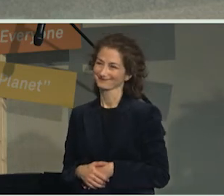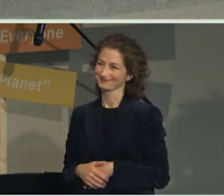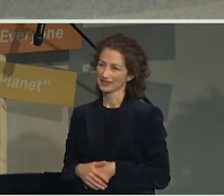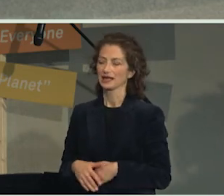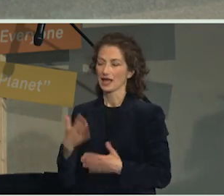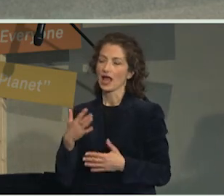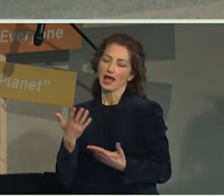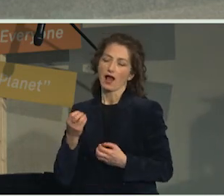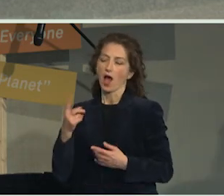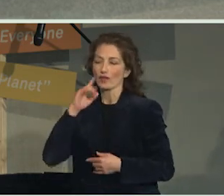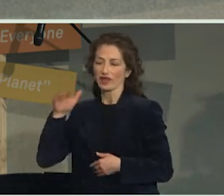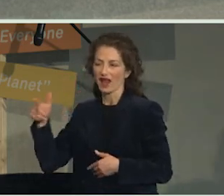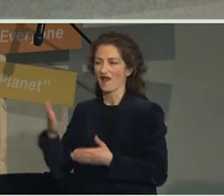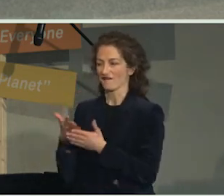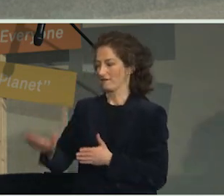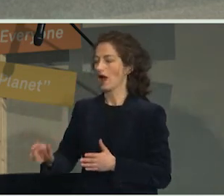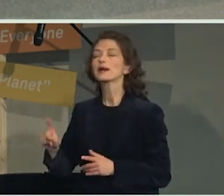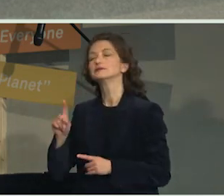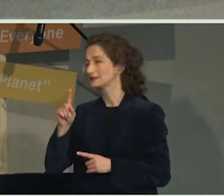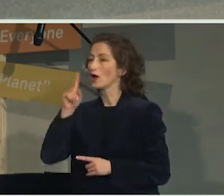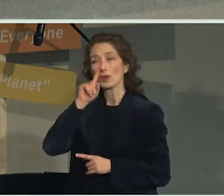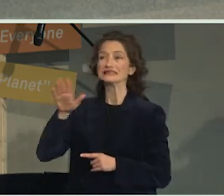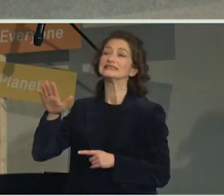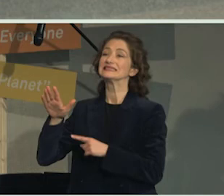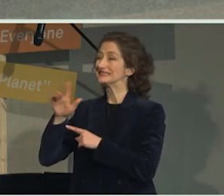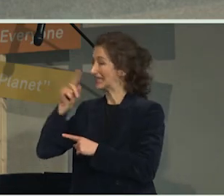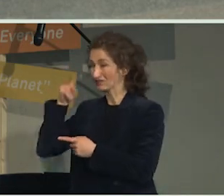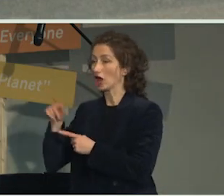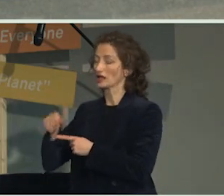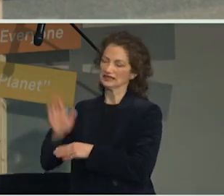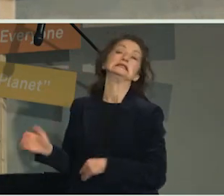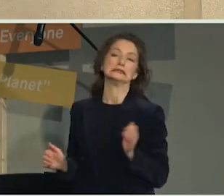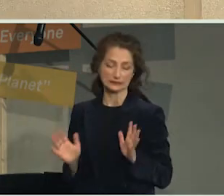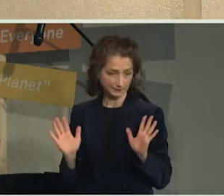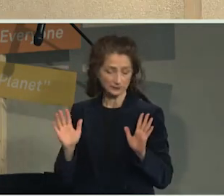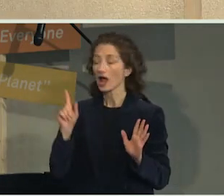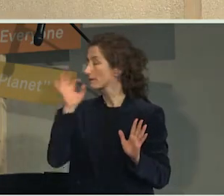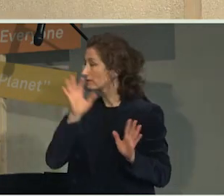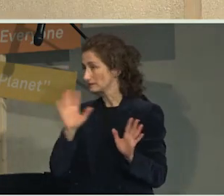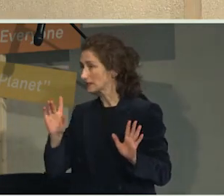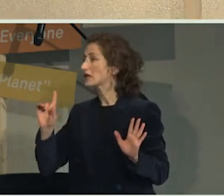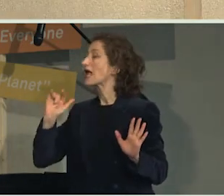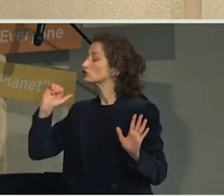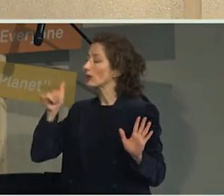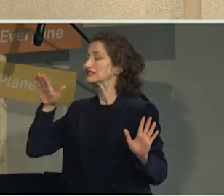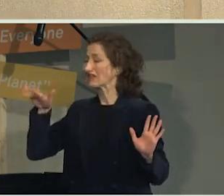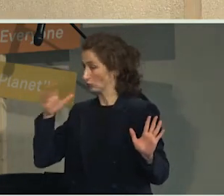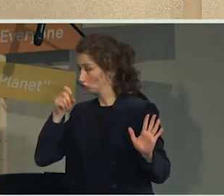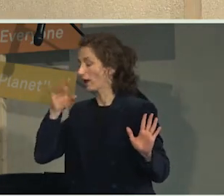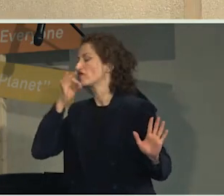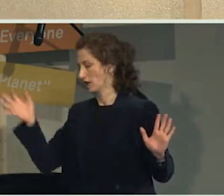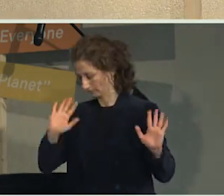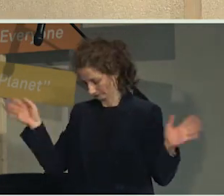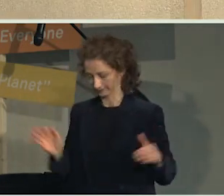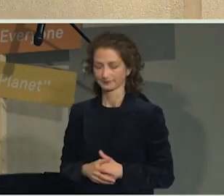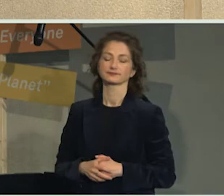on their body, because if you do it to me, you're going to get popped. You know what I'm saying? Don't touch me. Don't touch anyone. Ask first. Be like, is it cool? They'd be like, yeah, then y'all